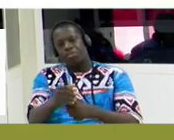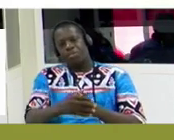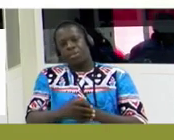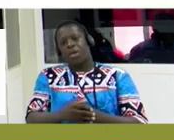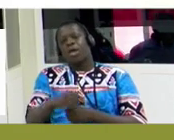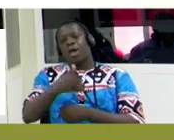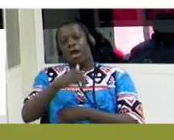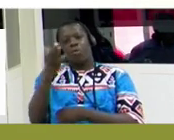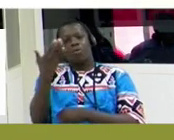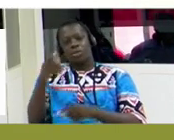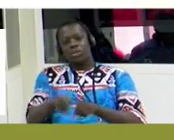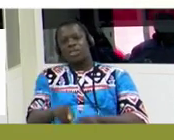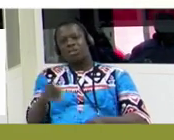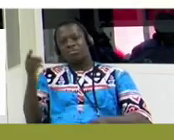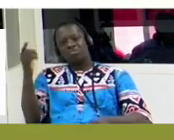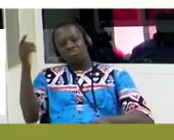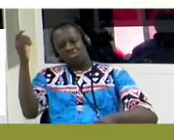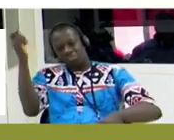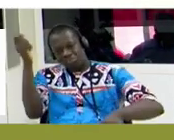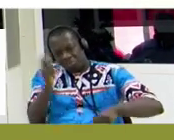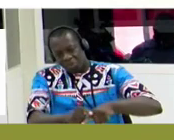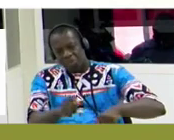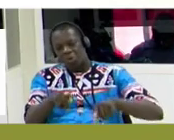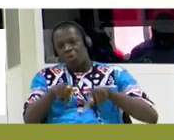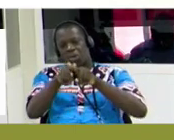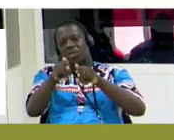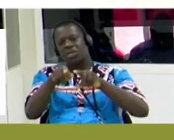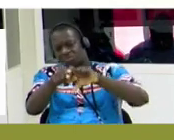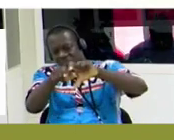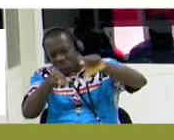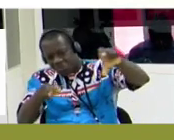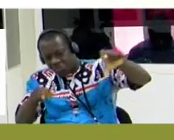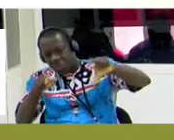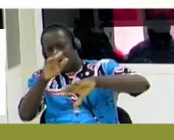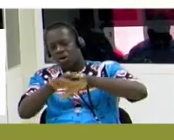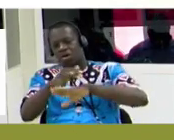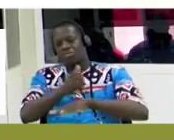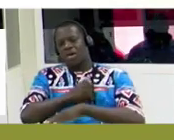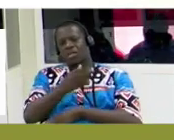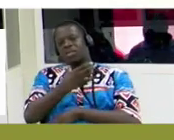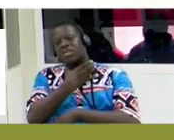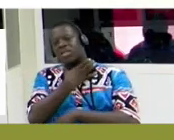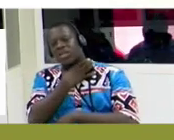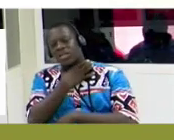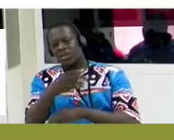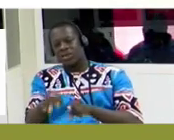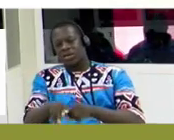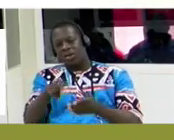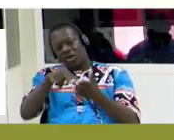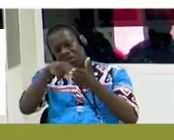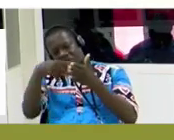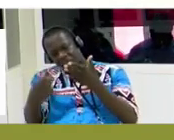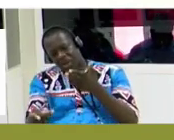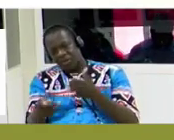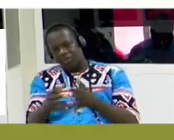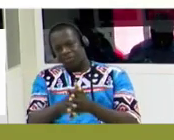and I was hit with a stick on my neck. I fell down.